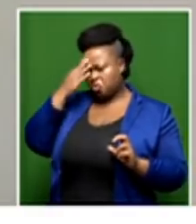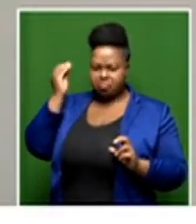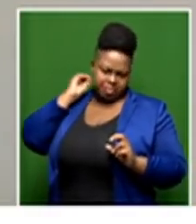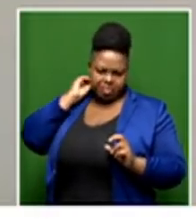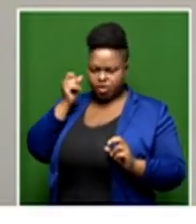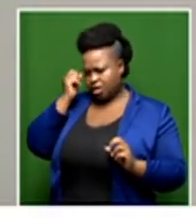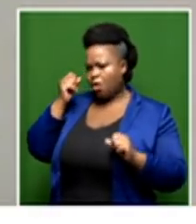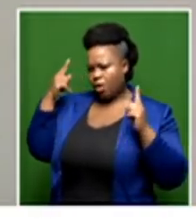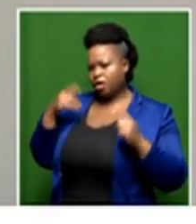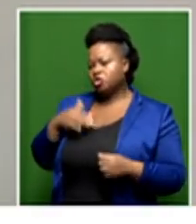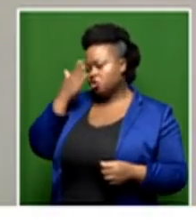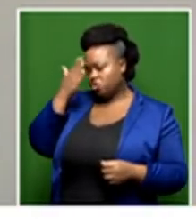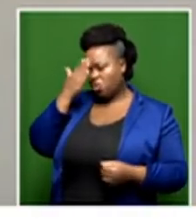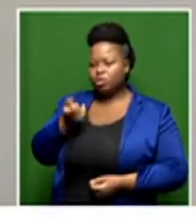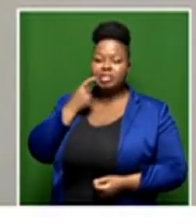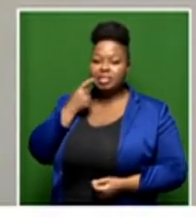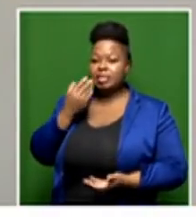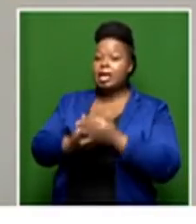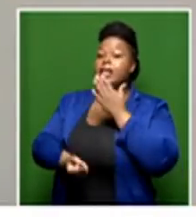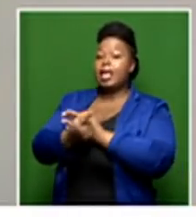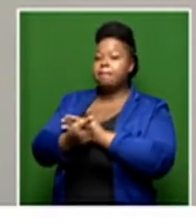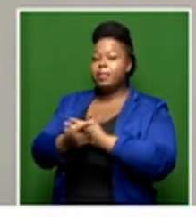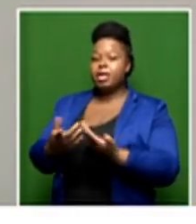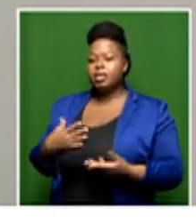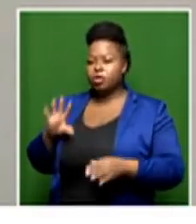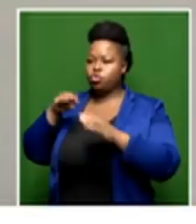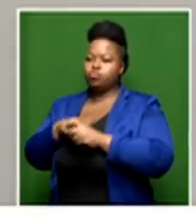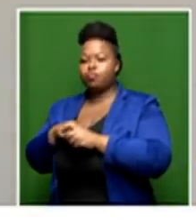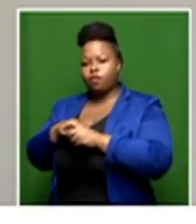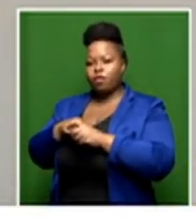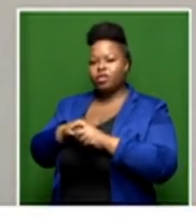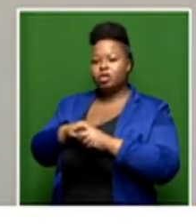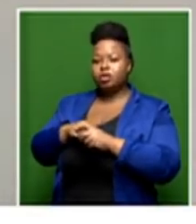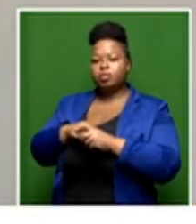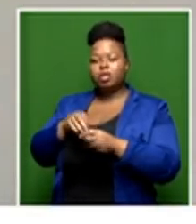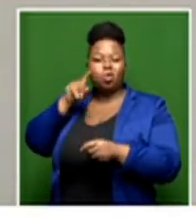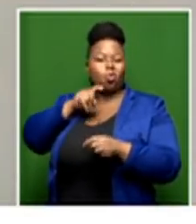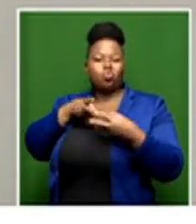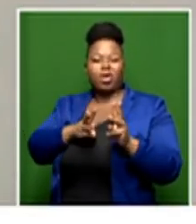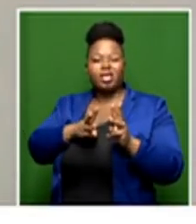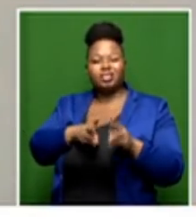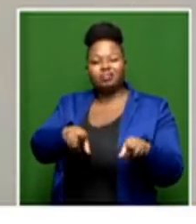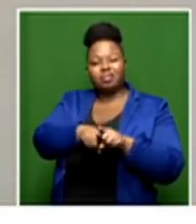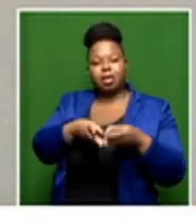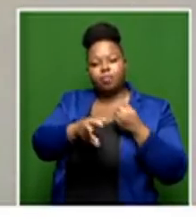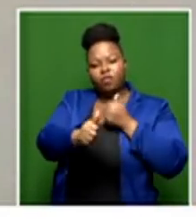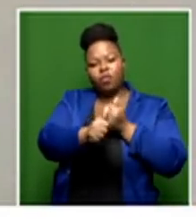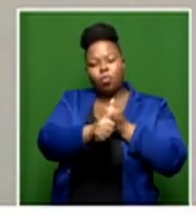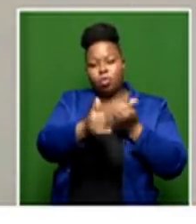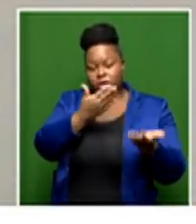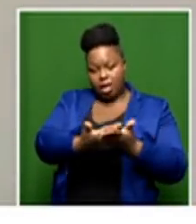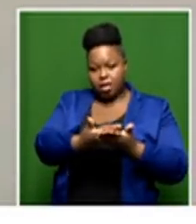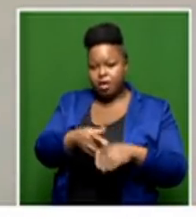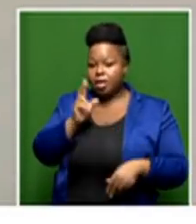that kind of potential to be co-opted into the schemes of the old guard, as well as her